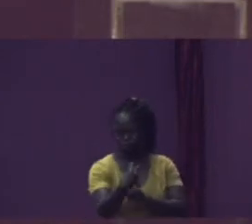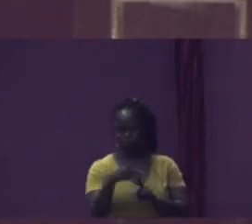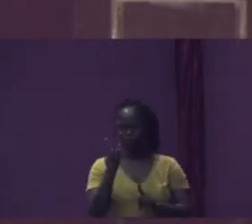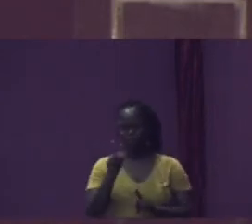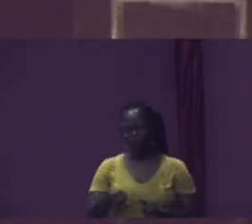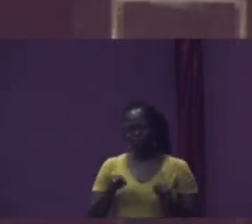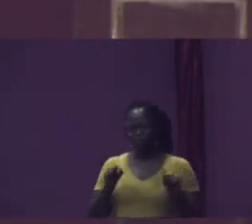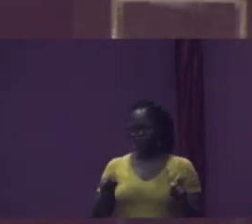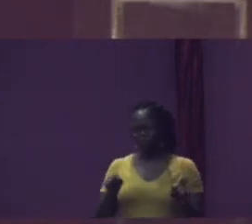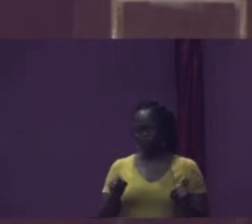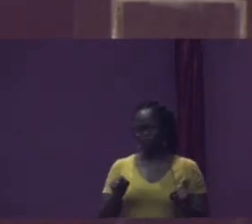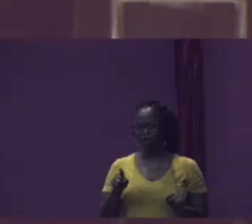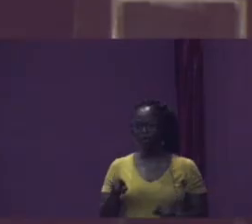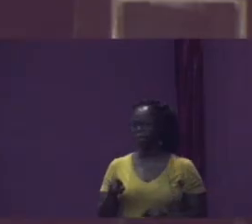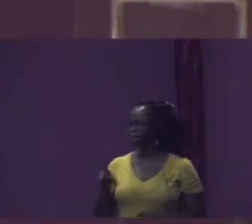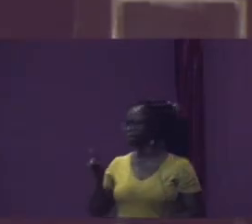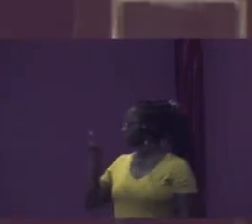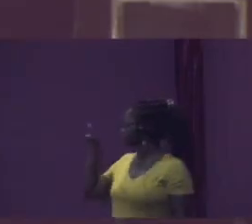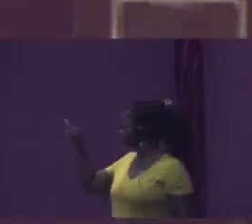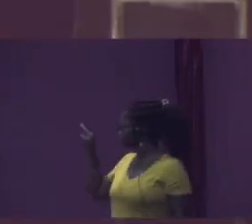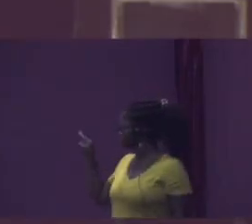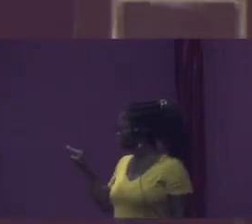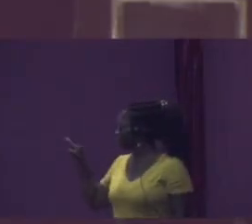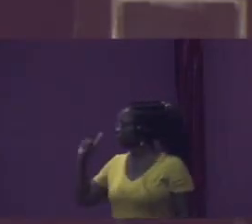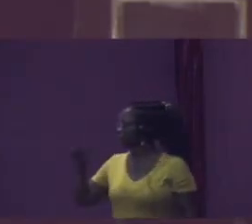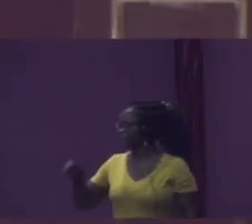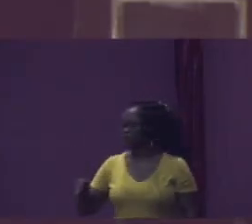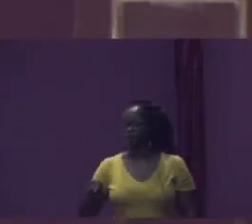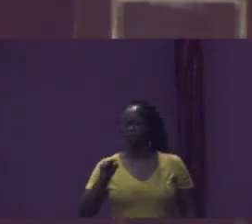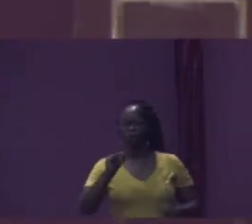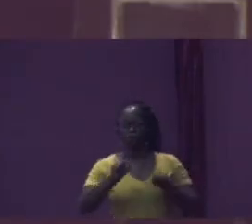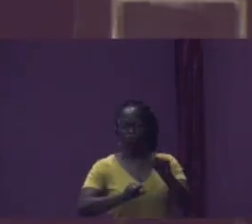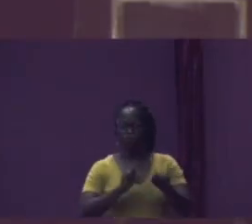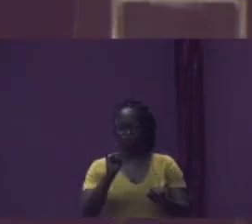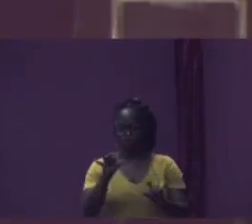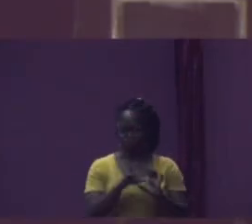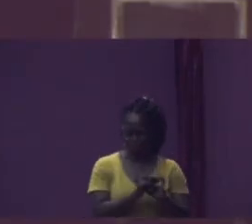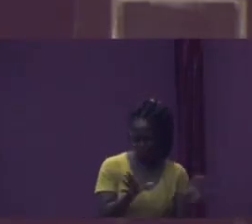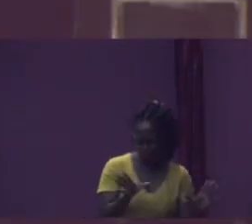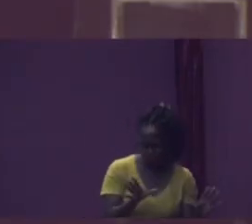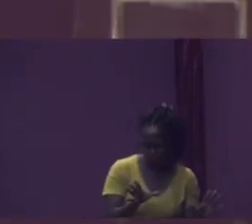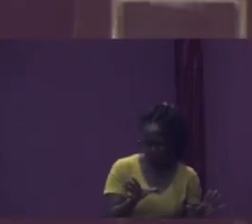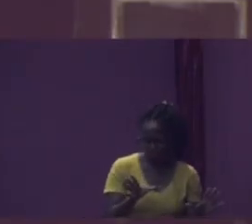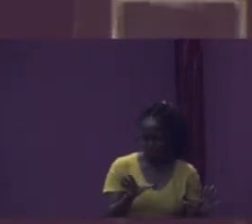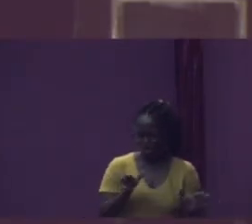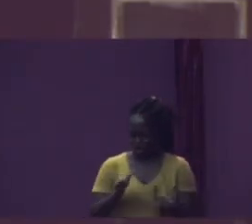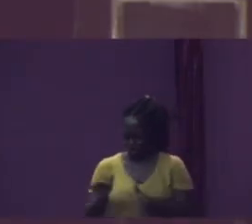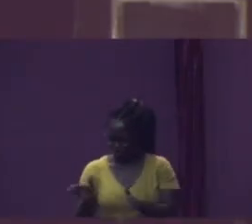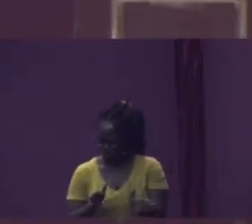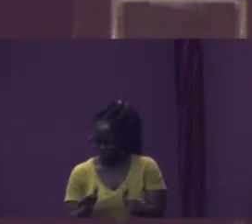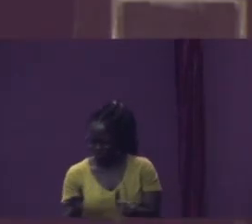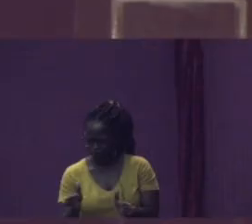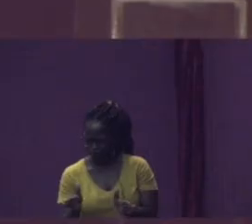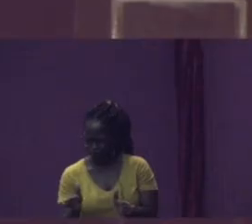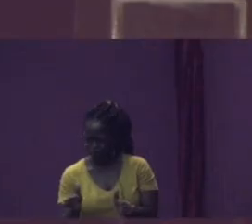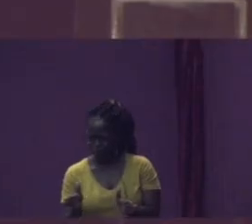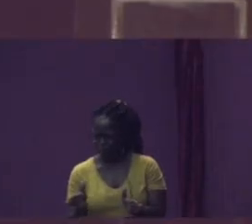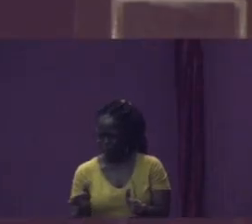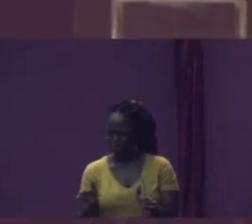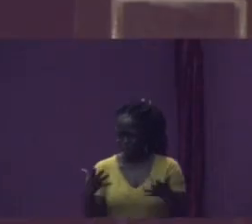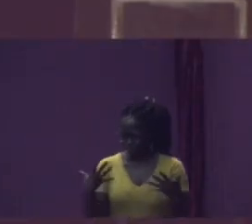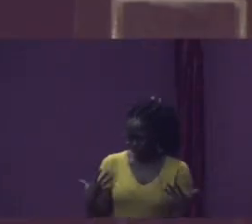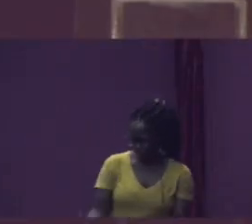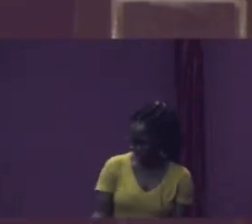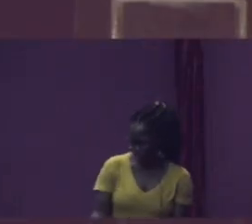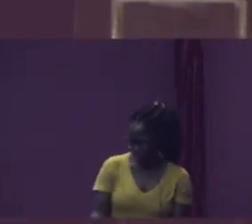health. So is healthcare available? Are the systems functioning? Are they accessible? Are they acceptable?